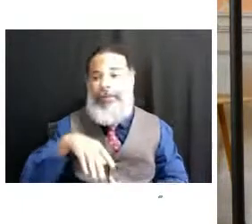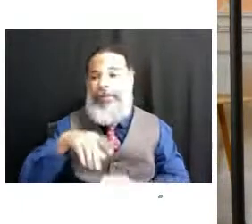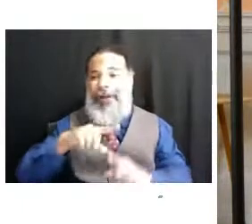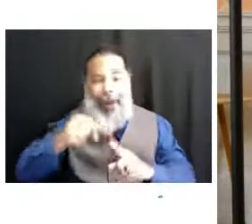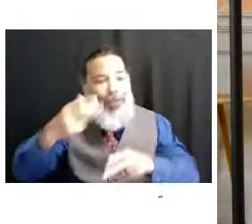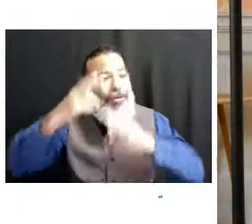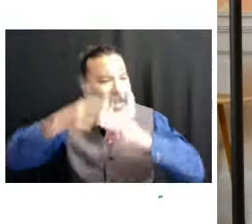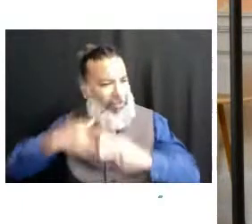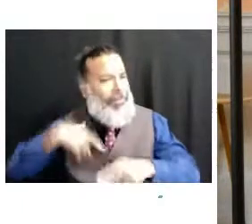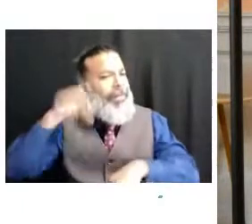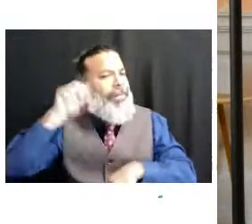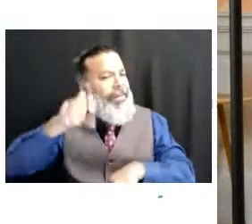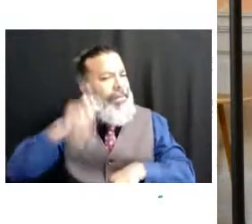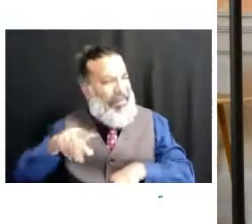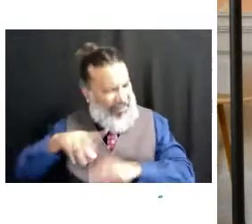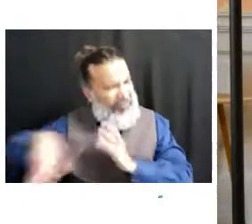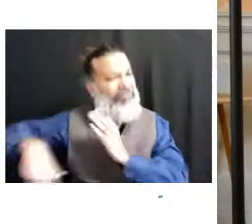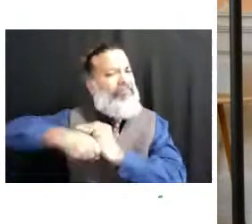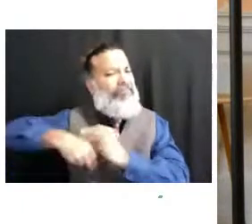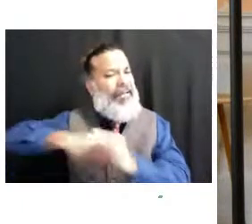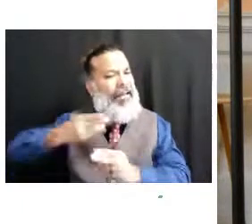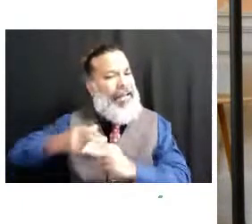we hear about. He